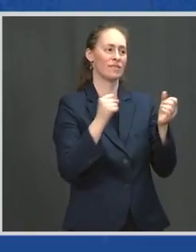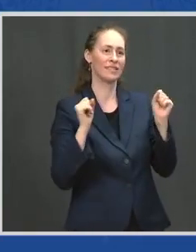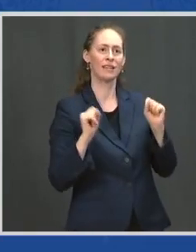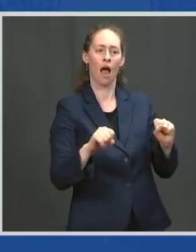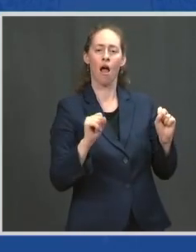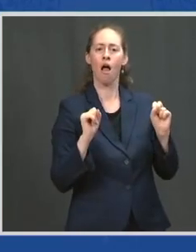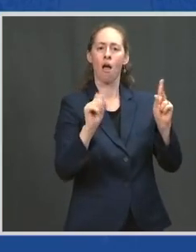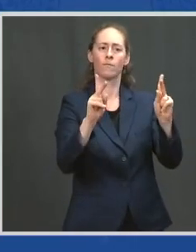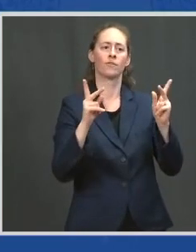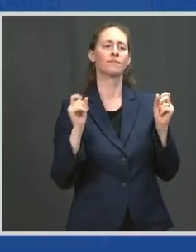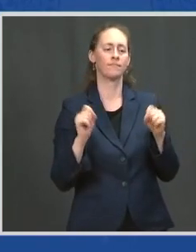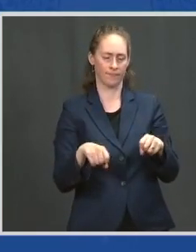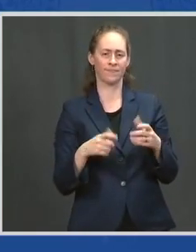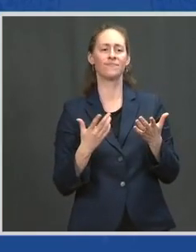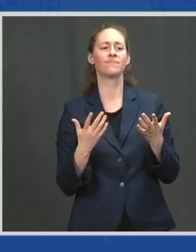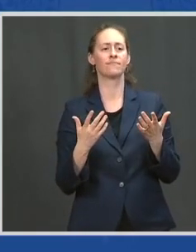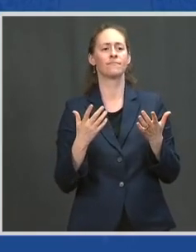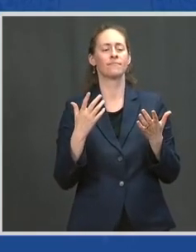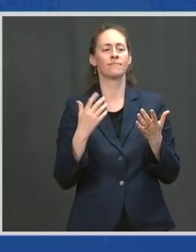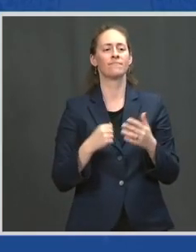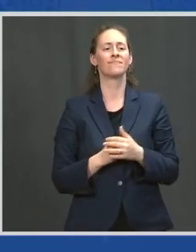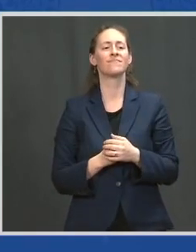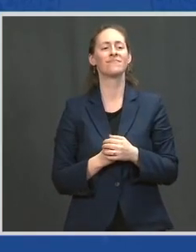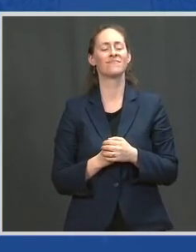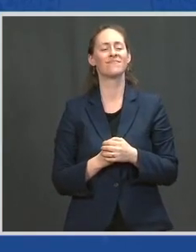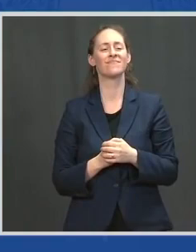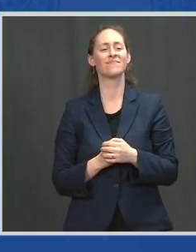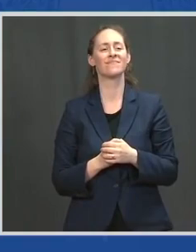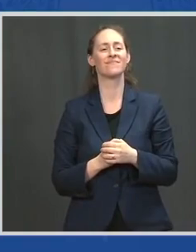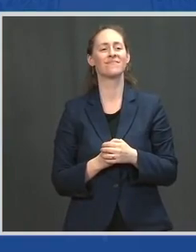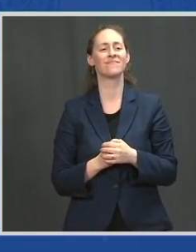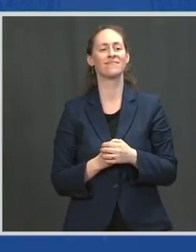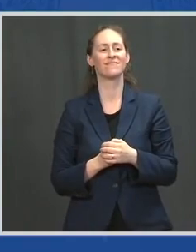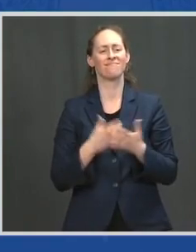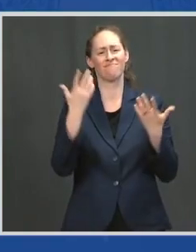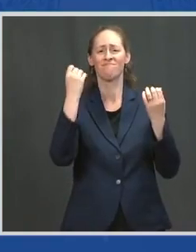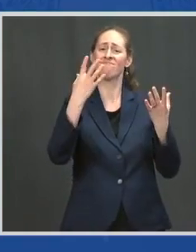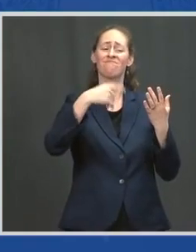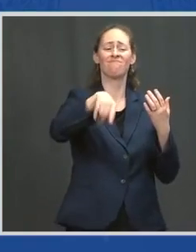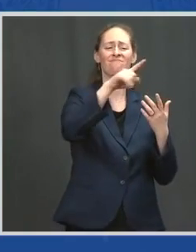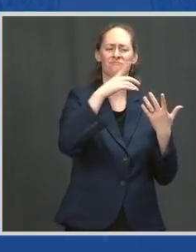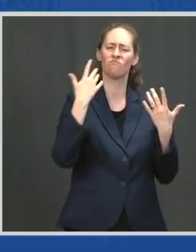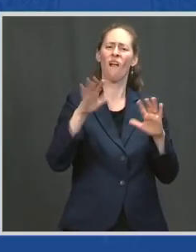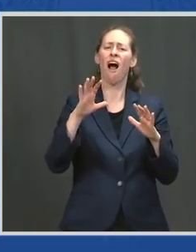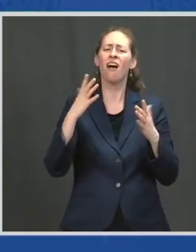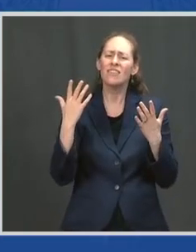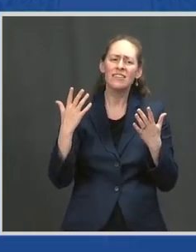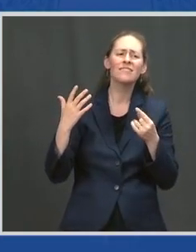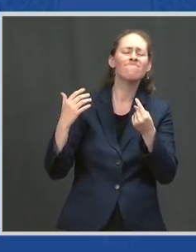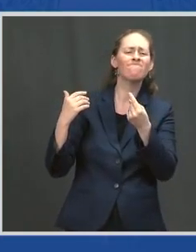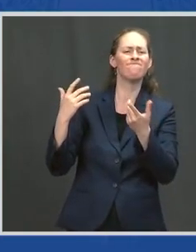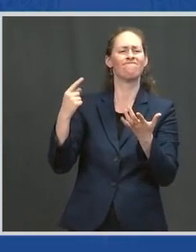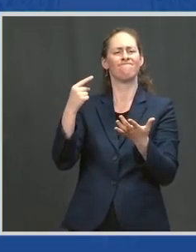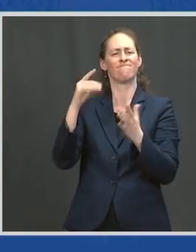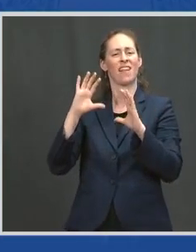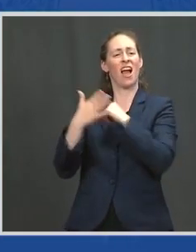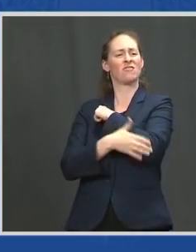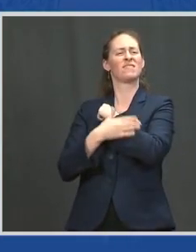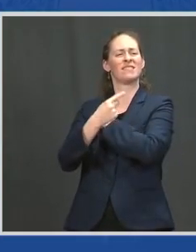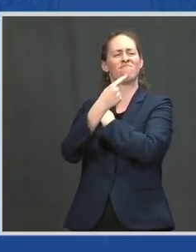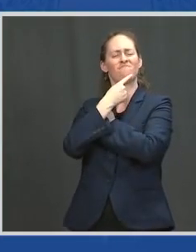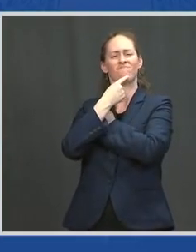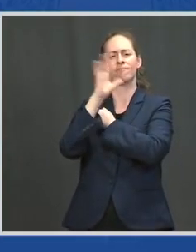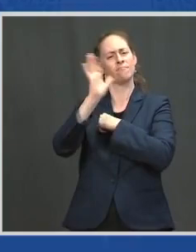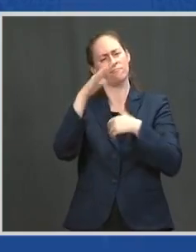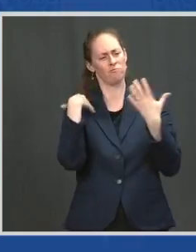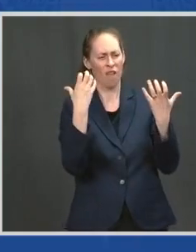ever, ever let their country down. Imagine if we give them a full chance. Imagine what it would mean for them and their families and for